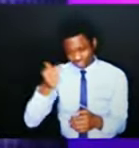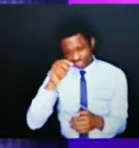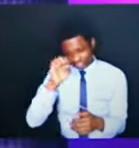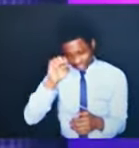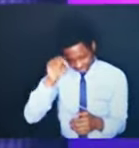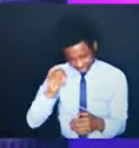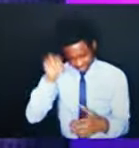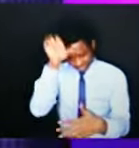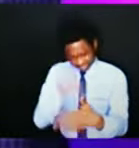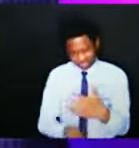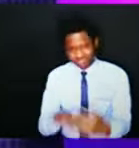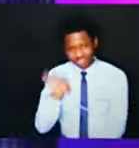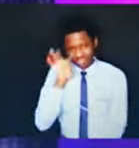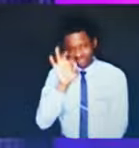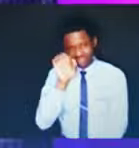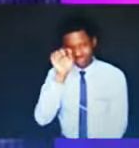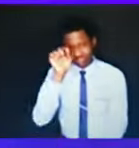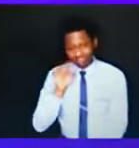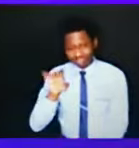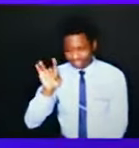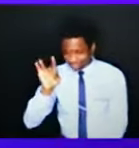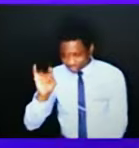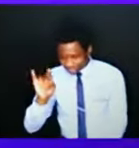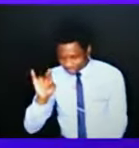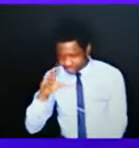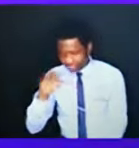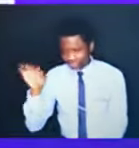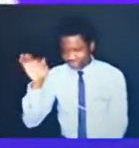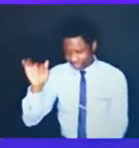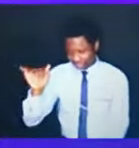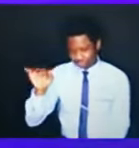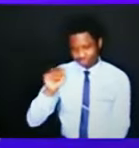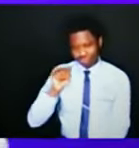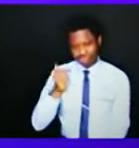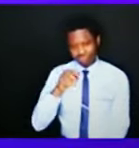kron enyimu dunwotwe ani dunkron no. Genesis